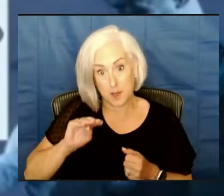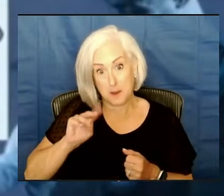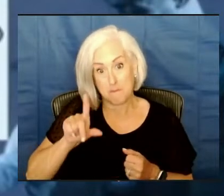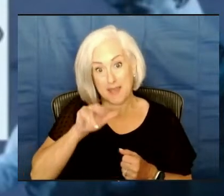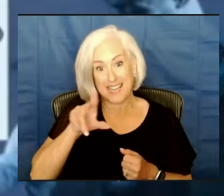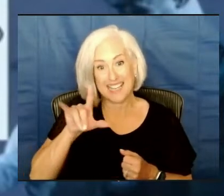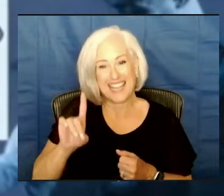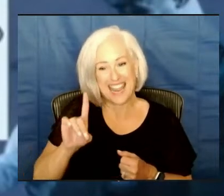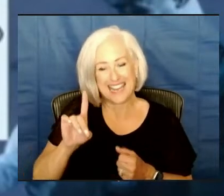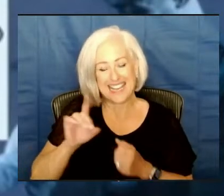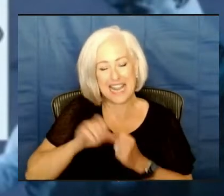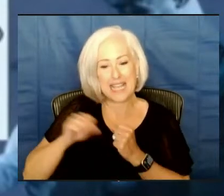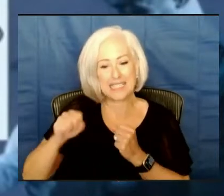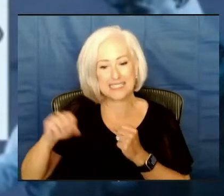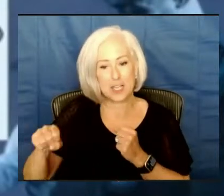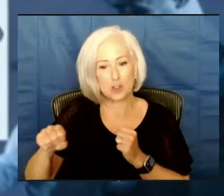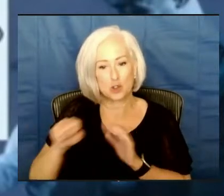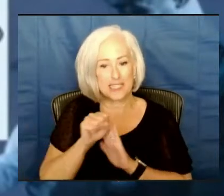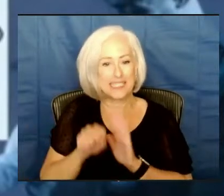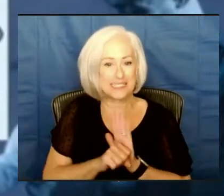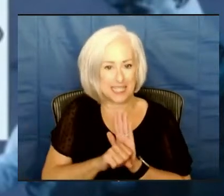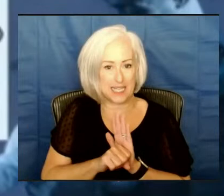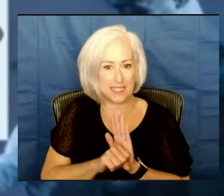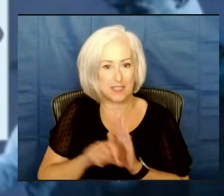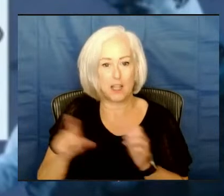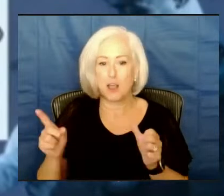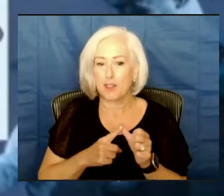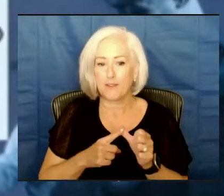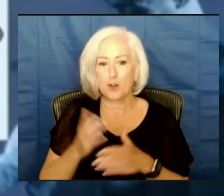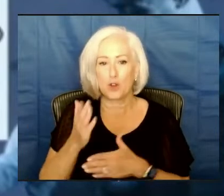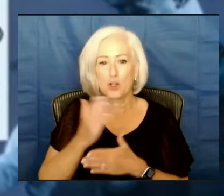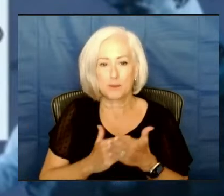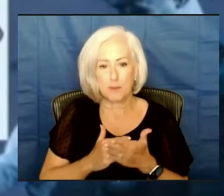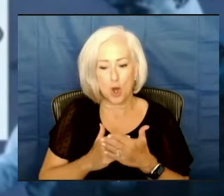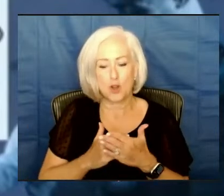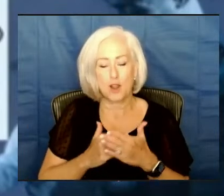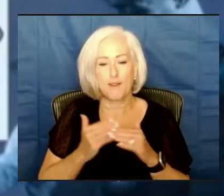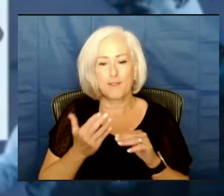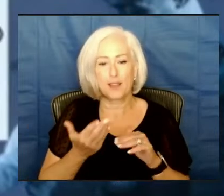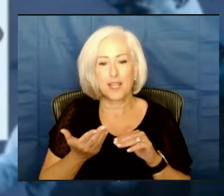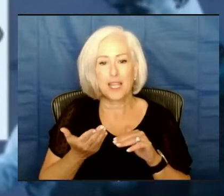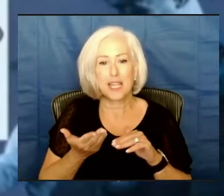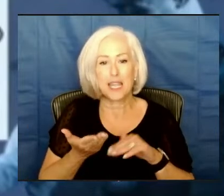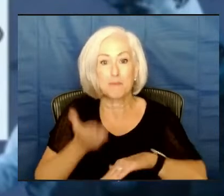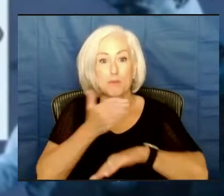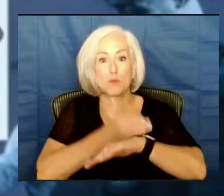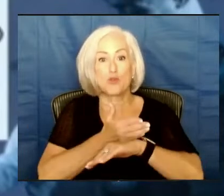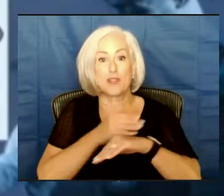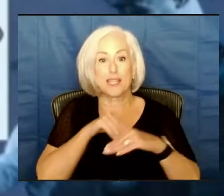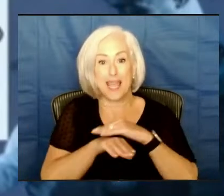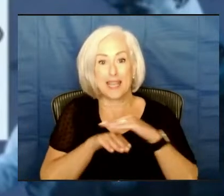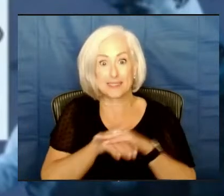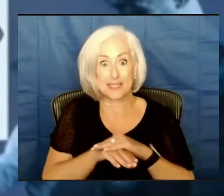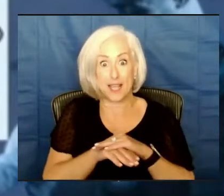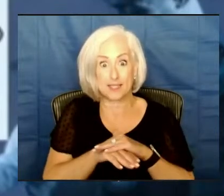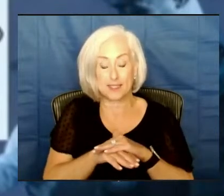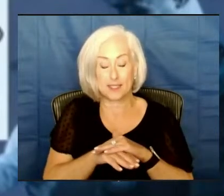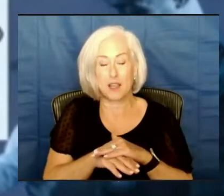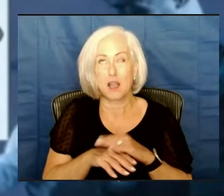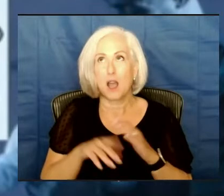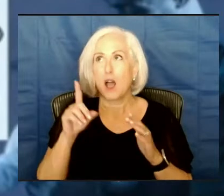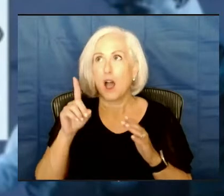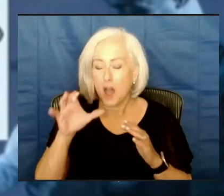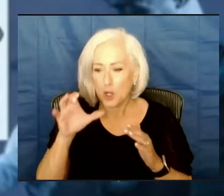state. I think that's the first step to increasing access. That would increase access to hundreds and thousands of individuals in